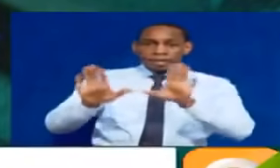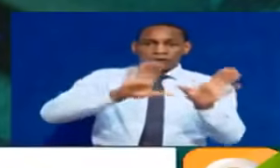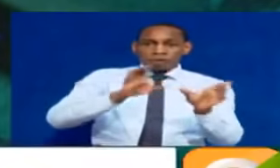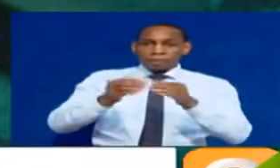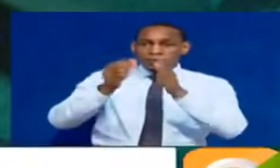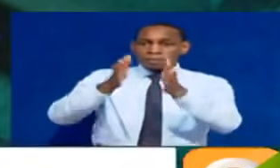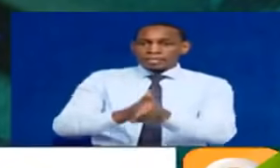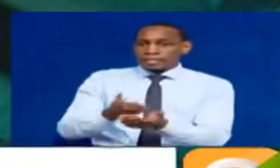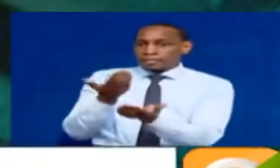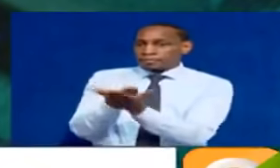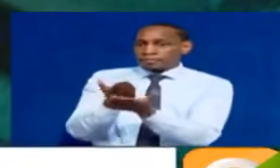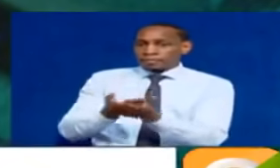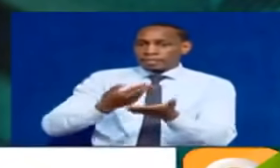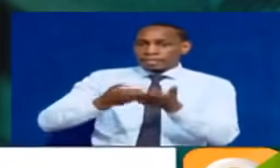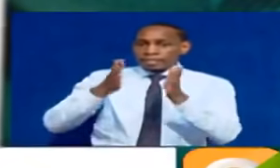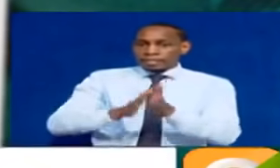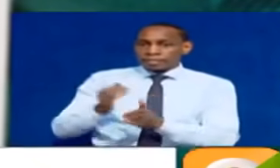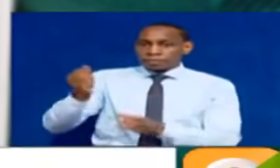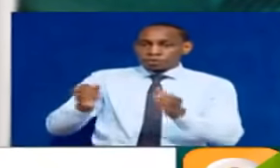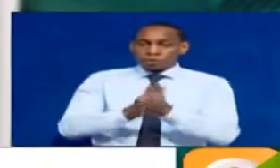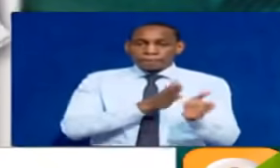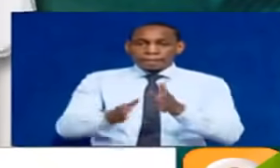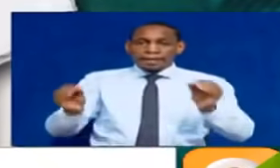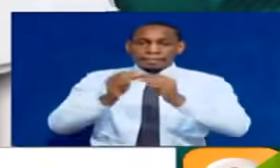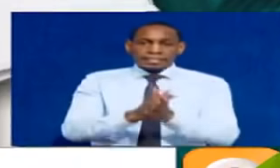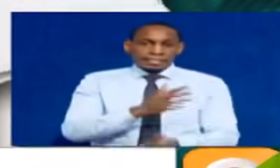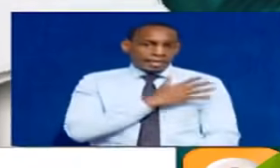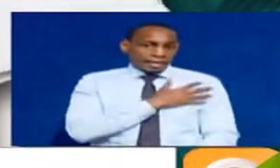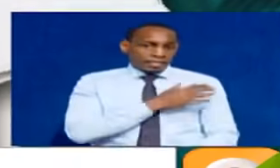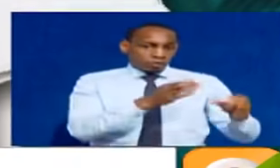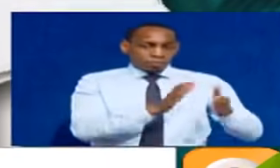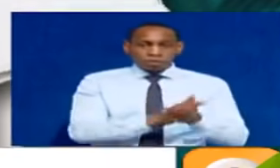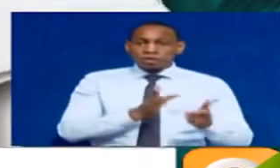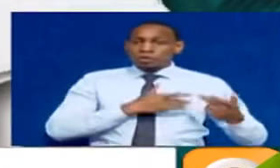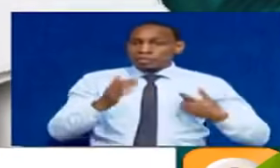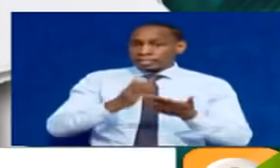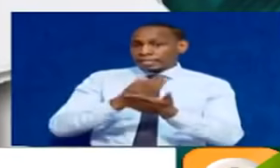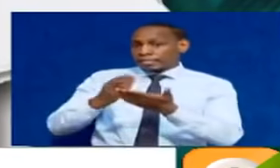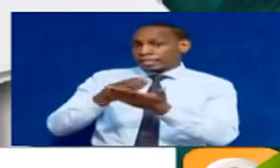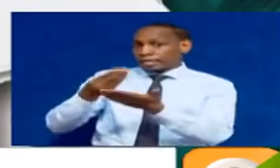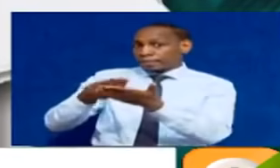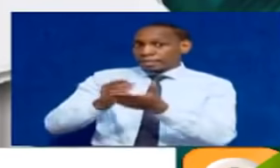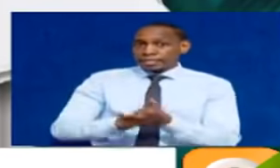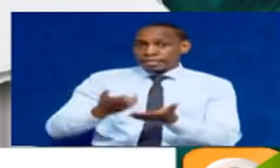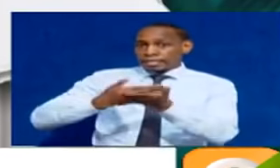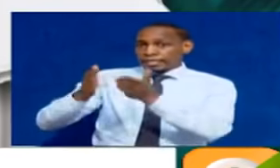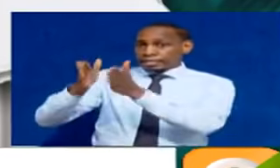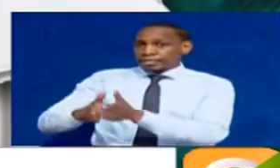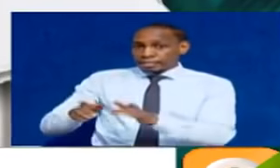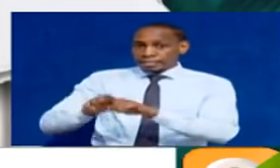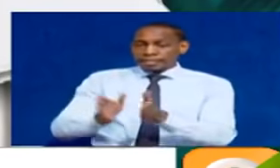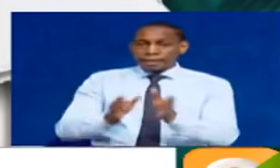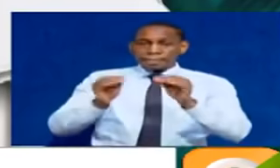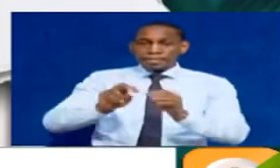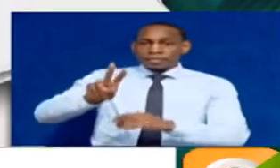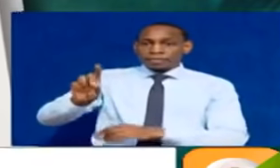Party leader petitioned the Registrar of Political Parties to convene a meeting of the coalition parties over the controversial revenue share. The registrar scheduled the meeting